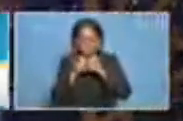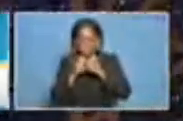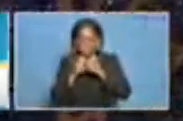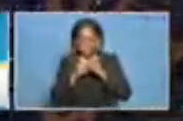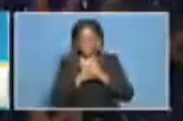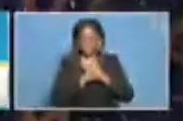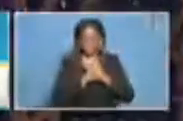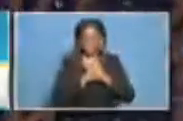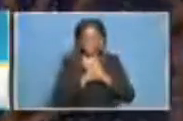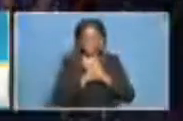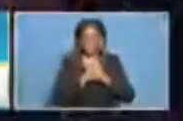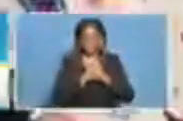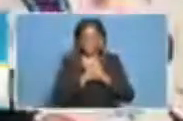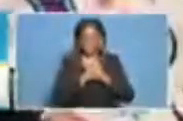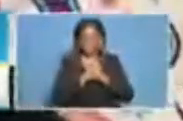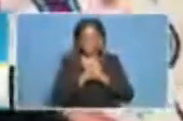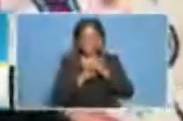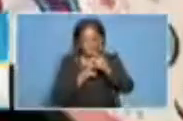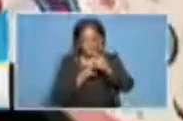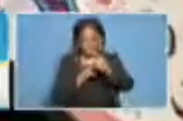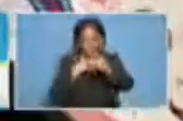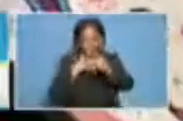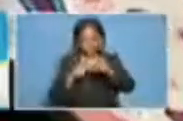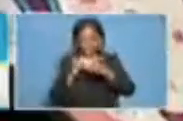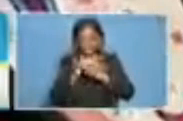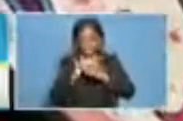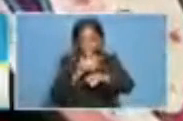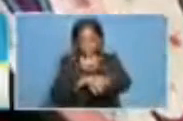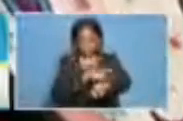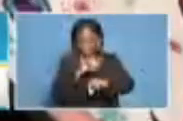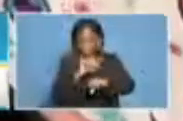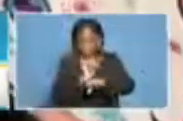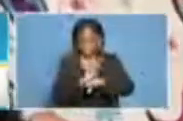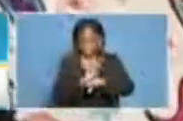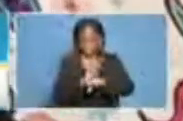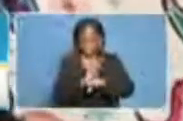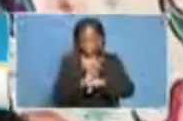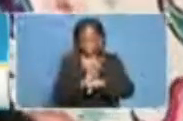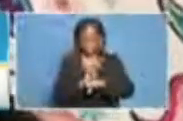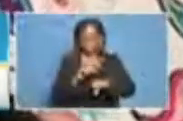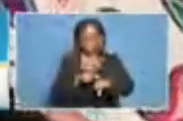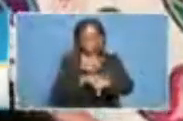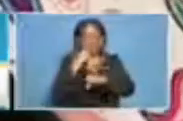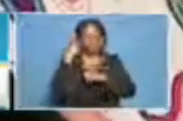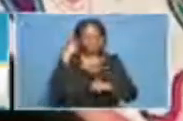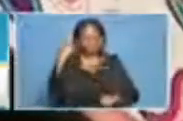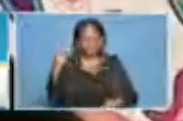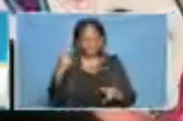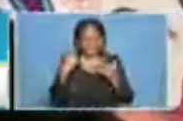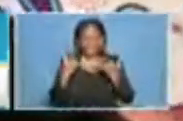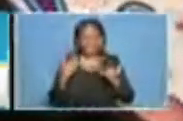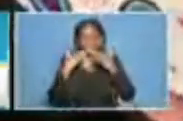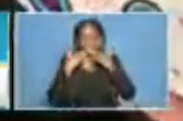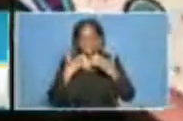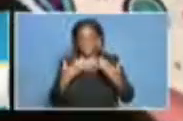denied. The lifelong dream to do something like this for Long Island and get it done. You know, I've been fighting for this